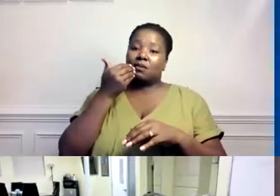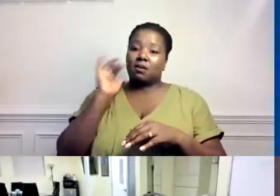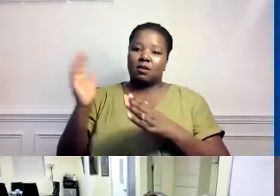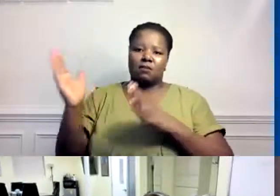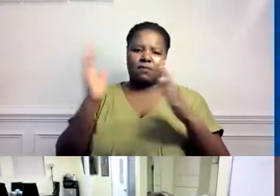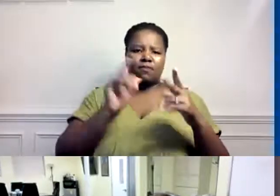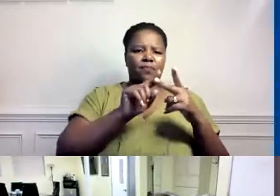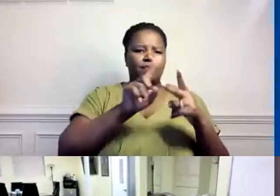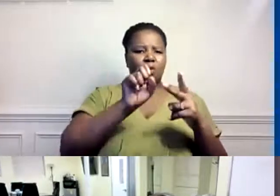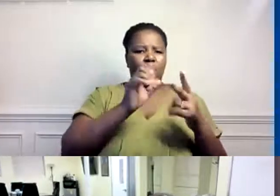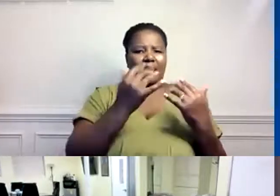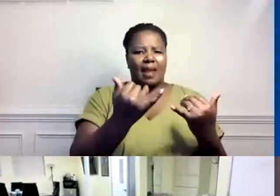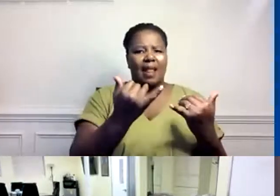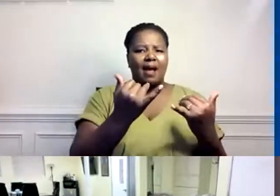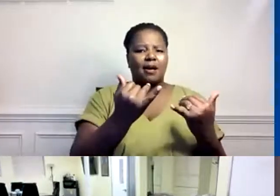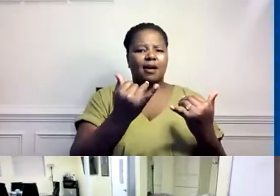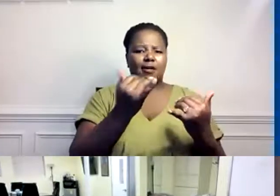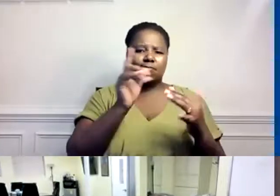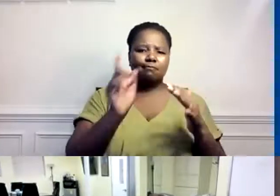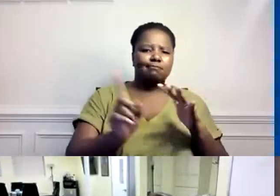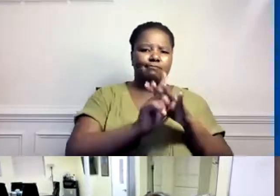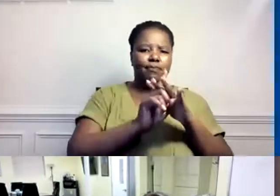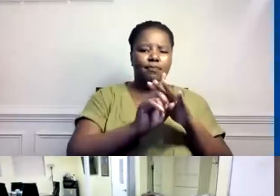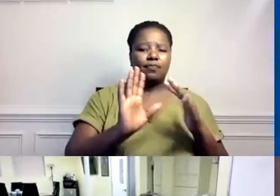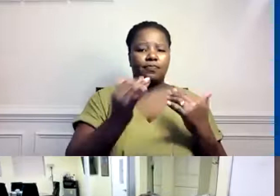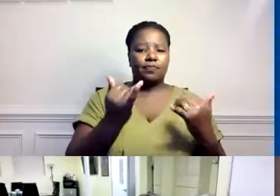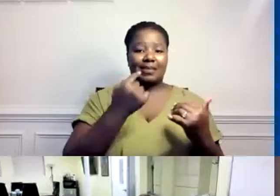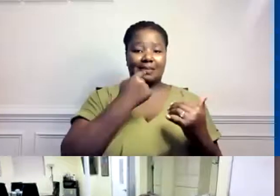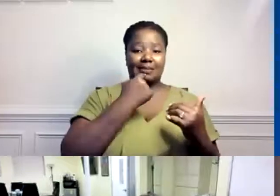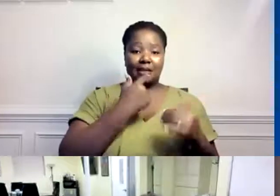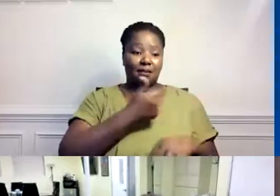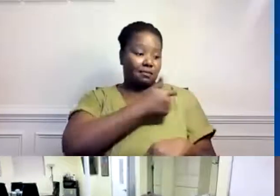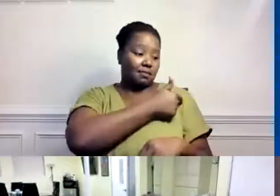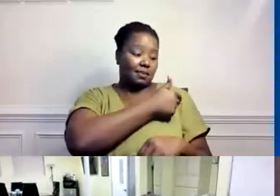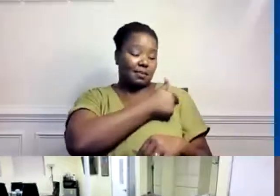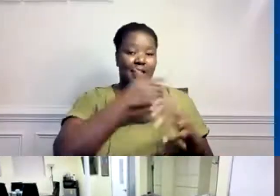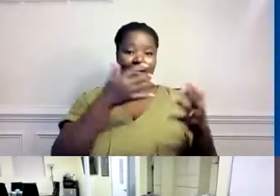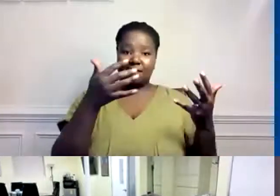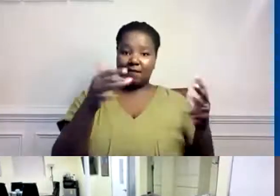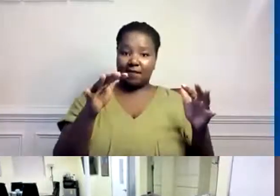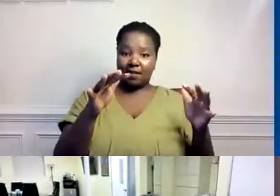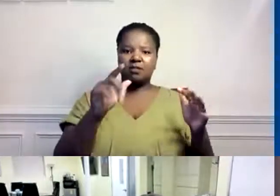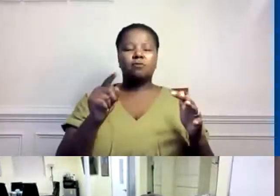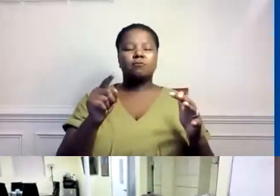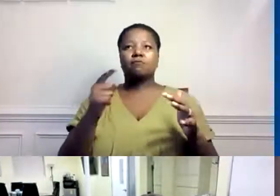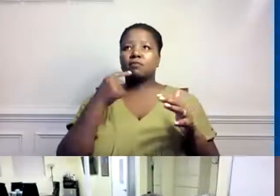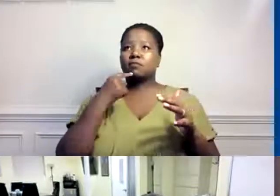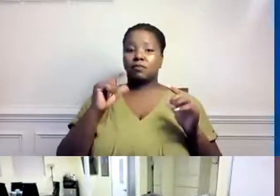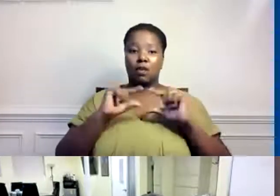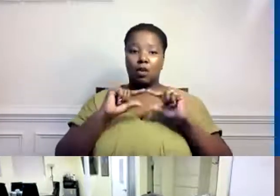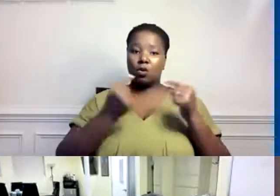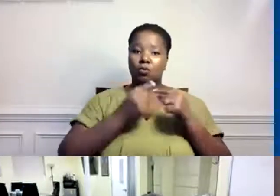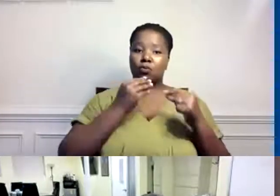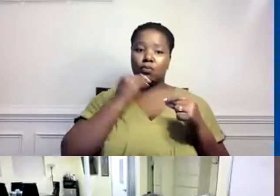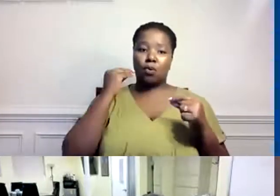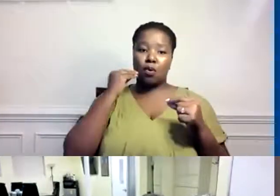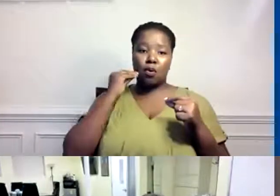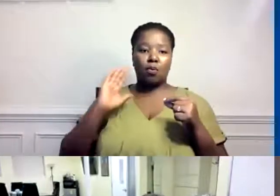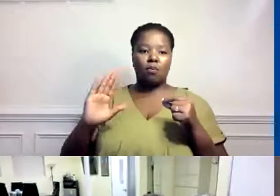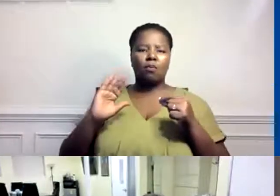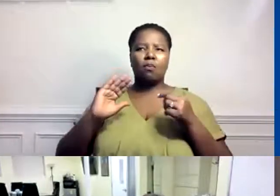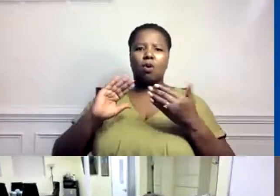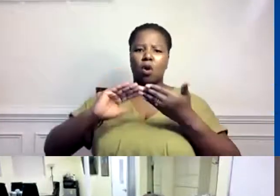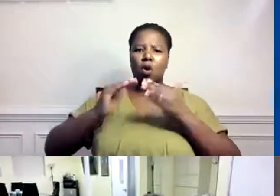that came in is from once folks are vaccinated, so you have a group home or a group of folks that are going into the